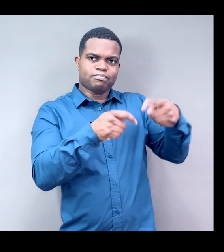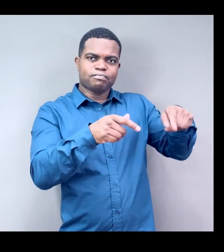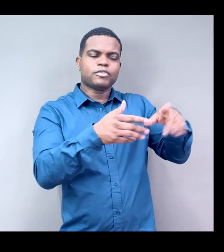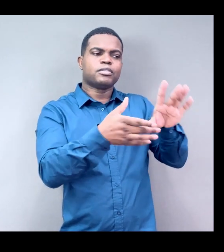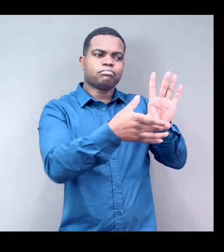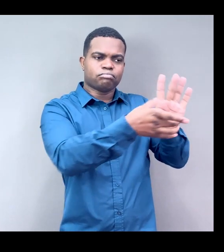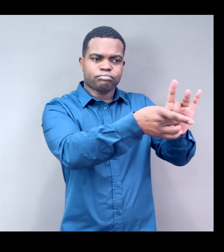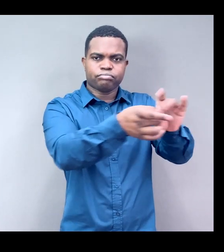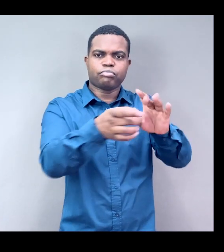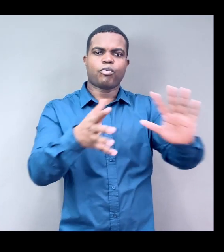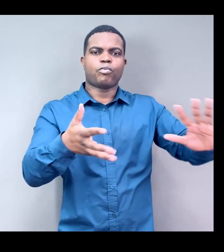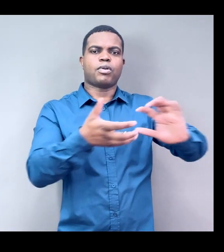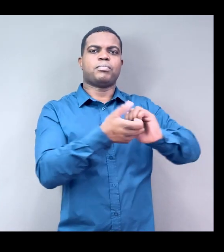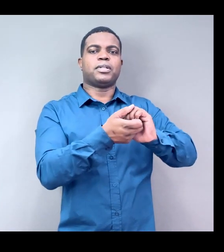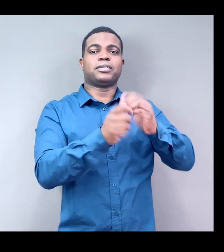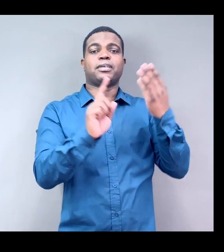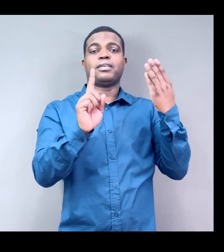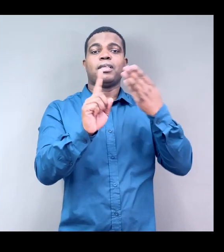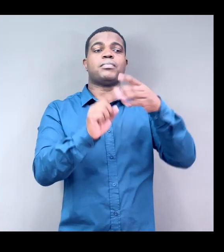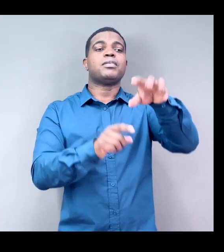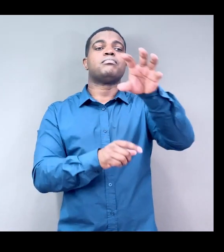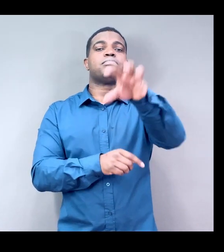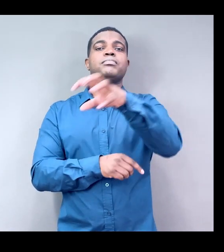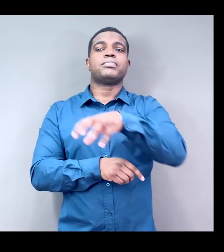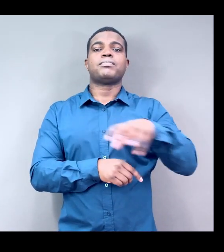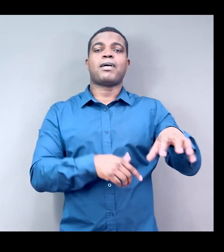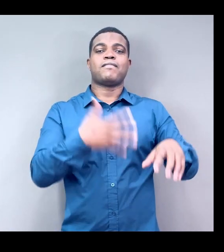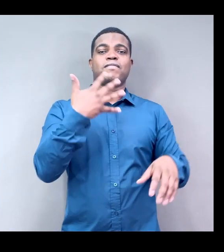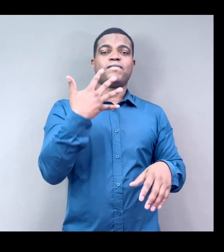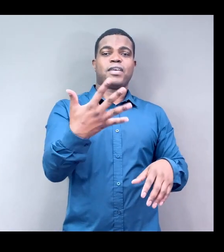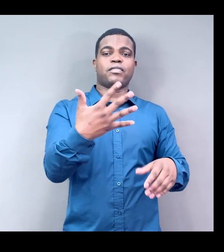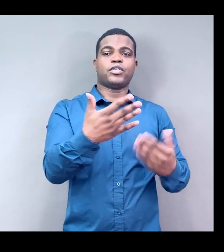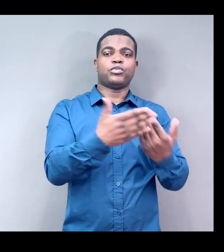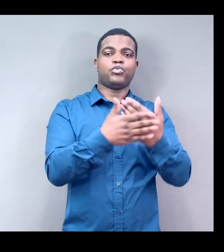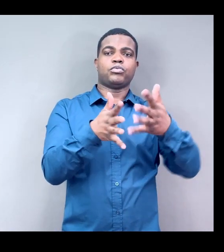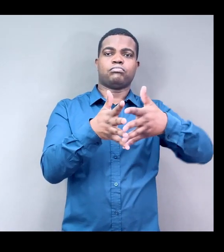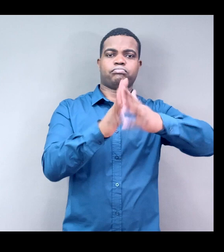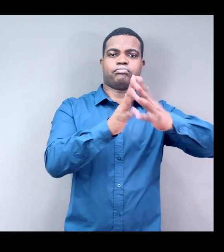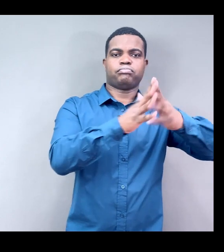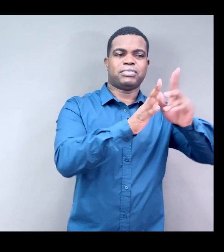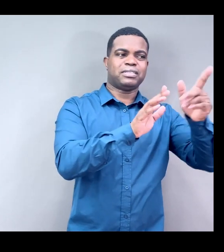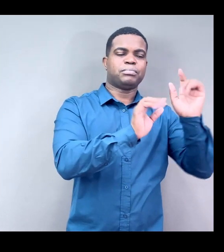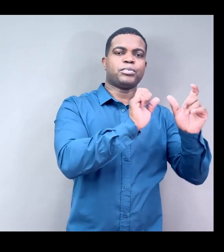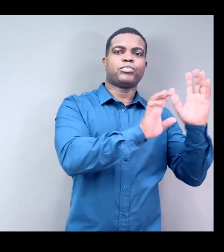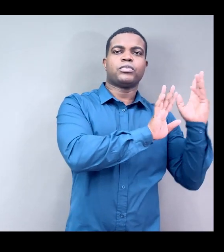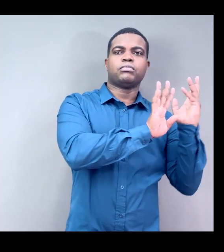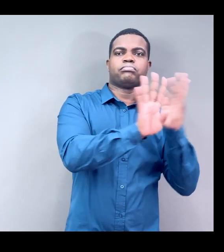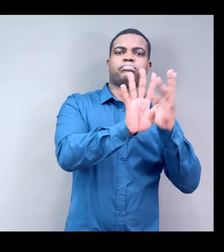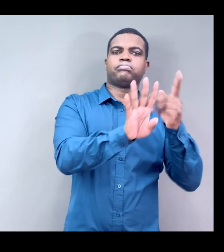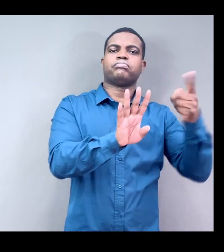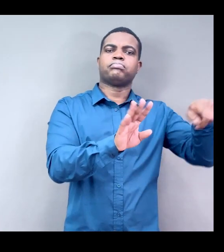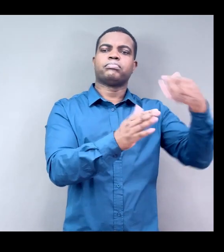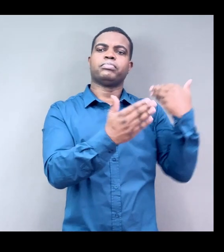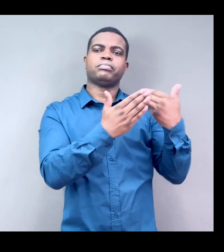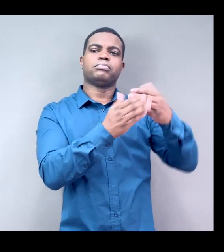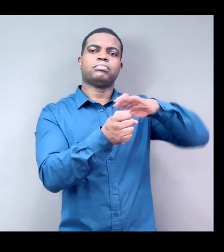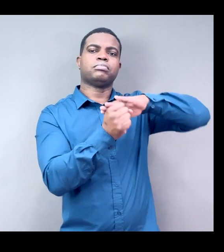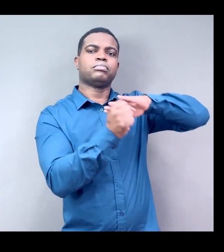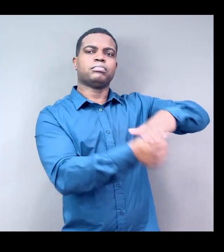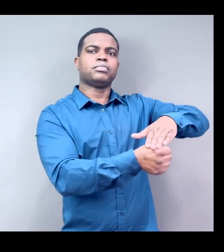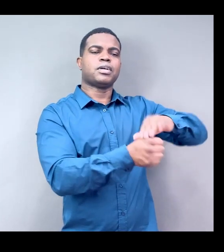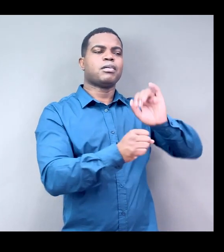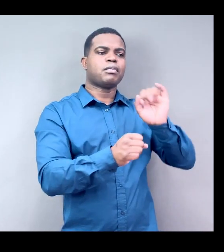5 marginalized communities are easily accessible for all residents, addressing any physical